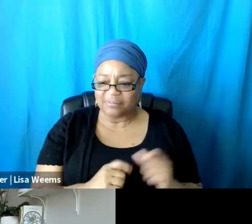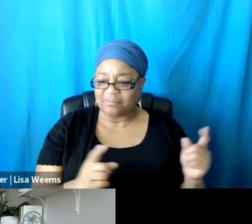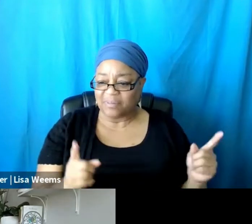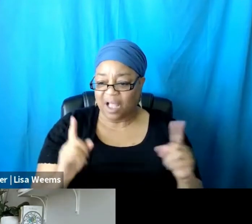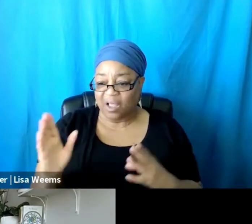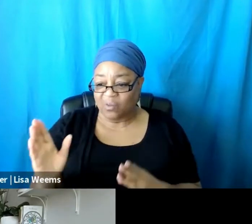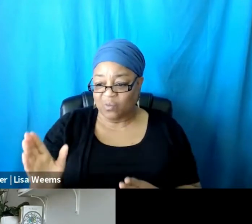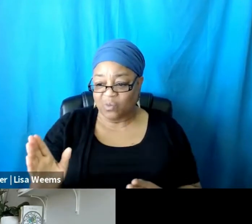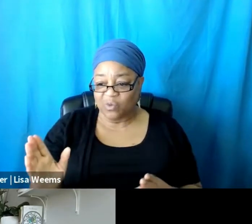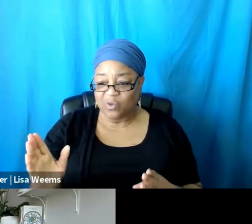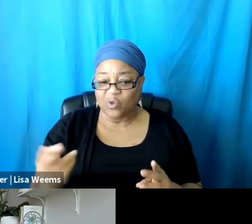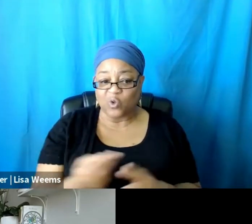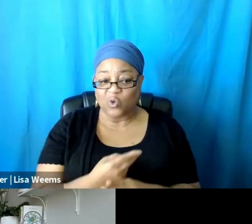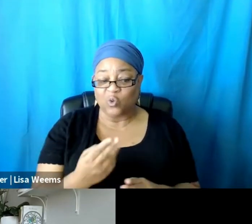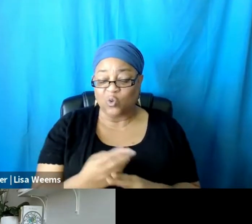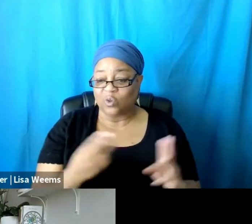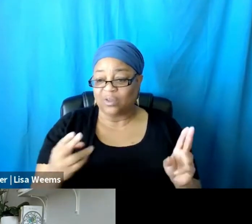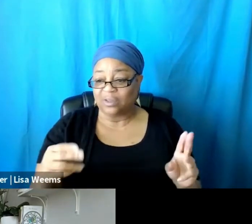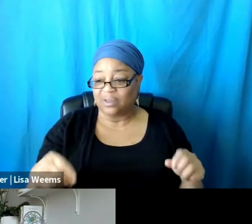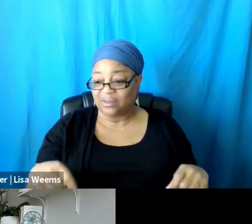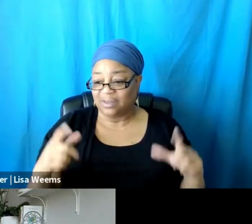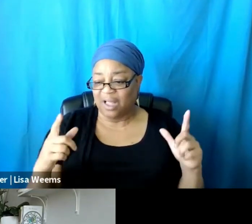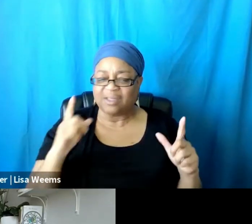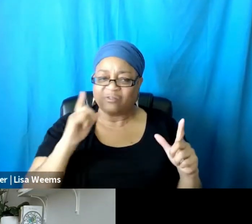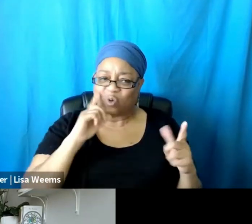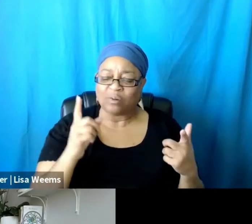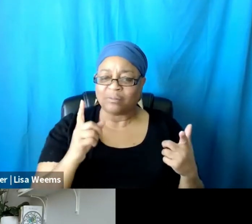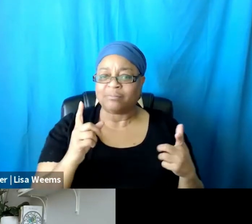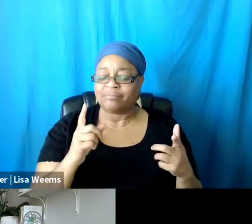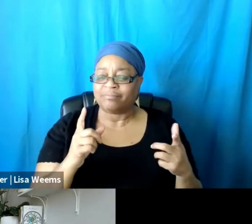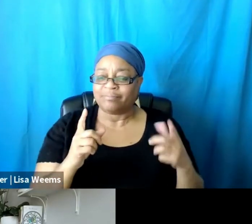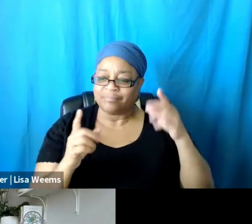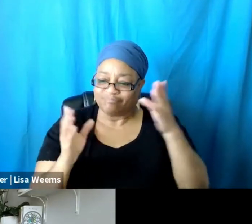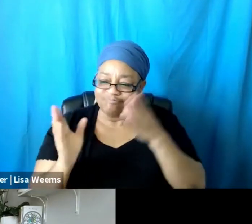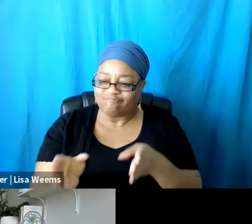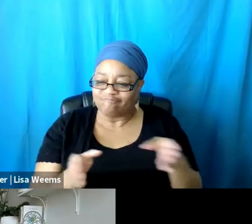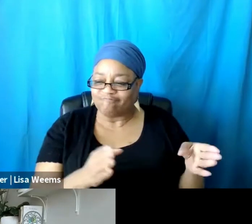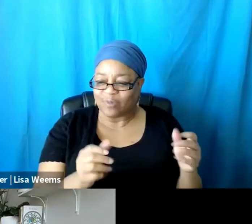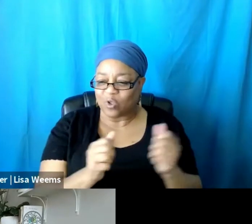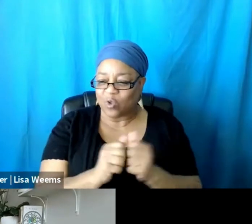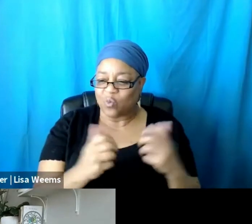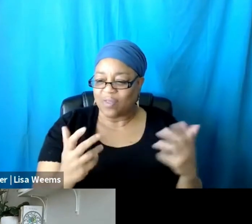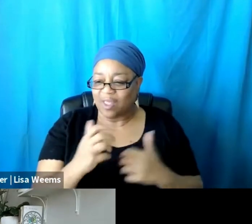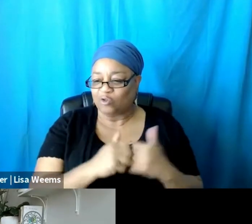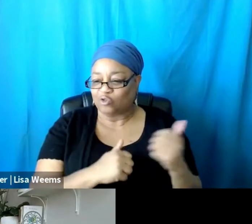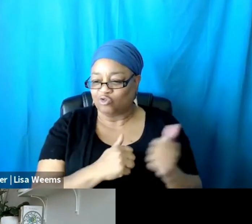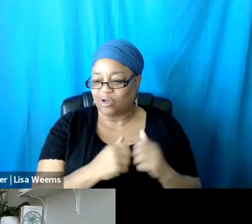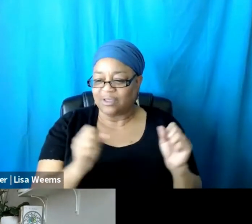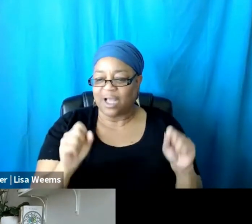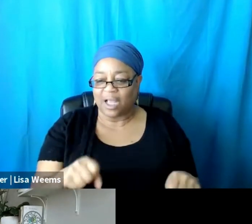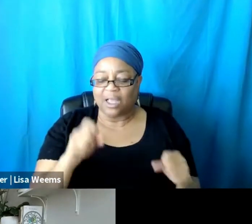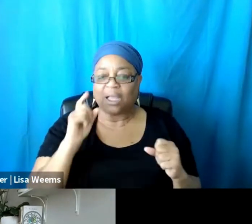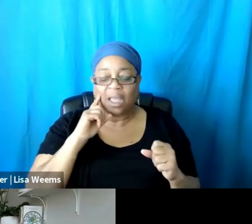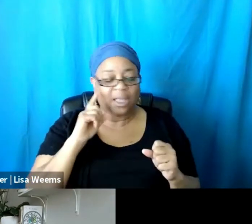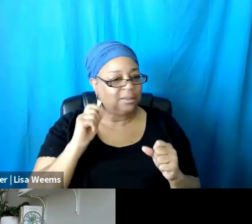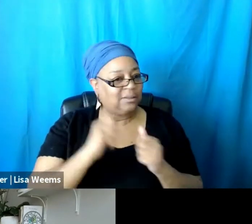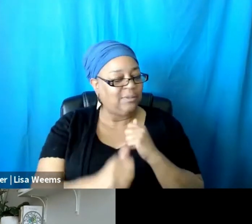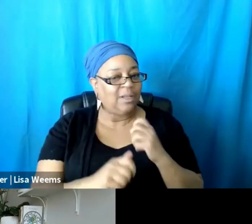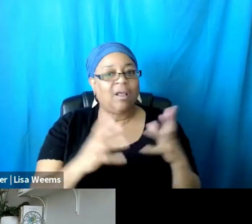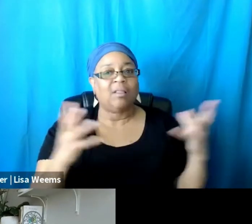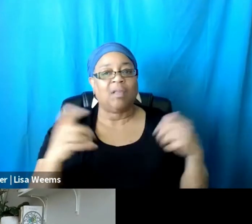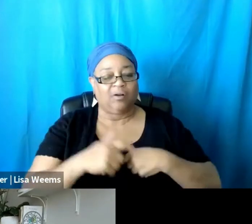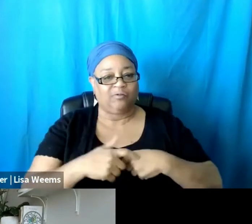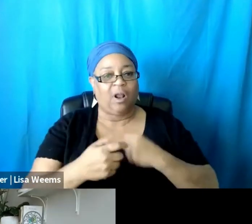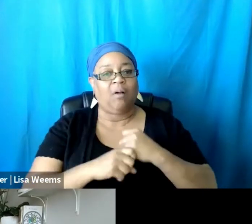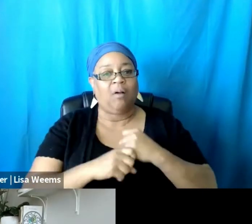to use slides mainly as a discipline, because I know that if without enough structure, I could certainly spend a lot of time